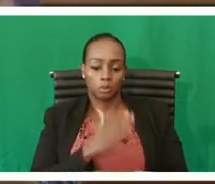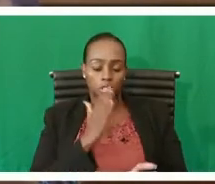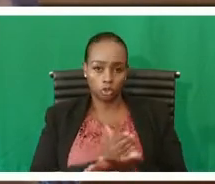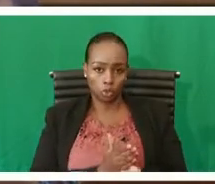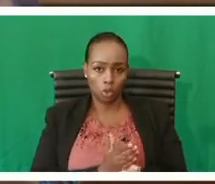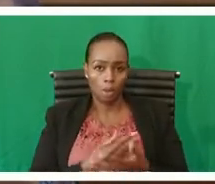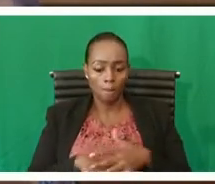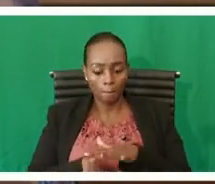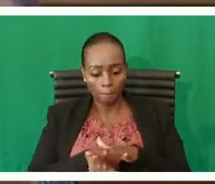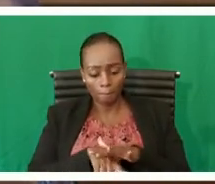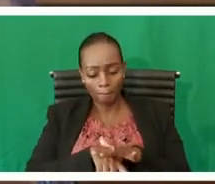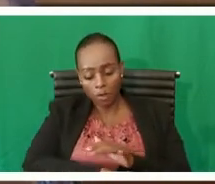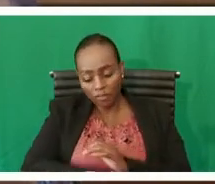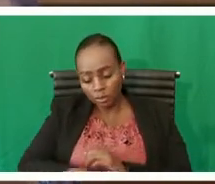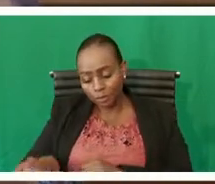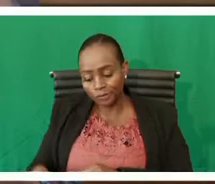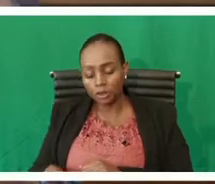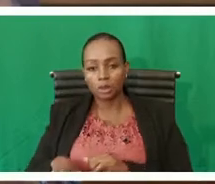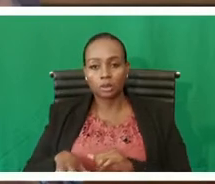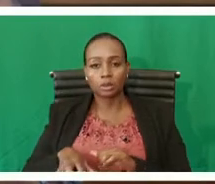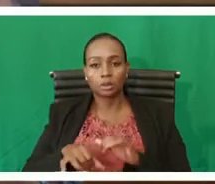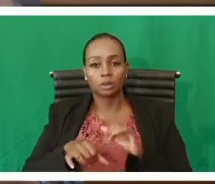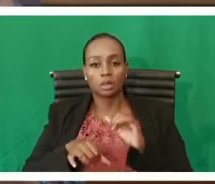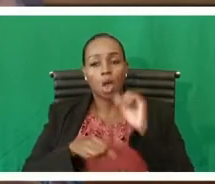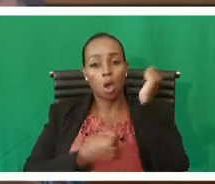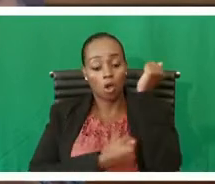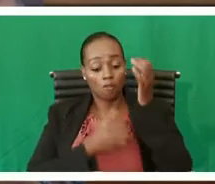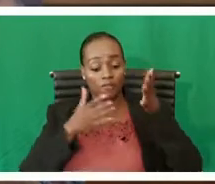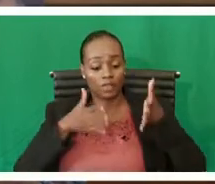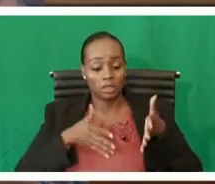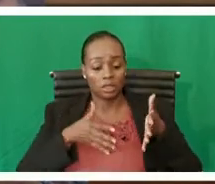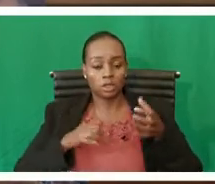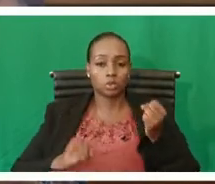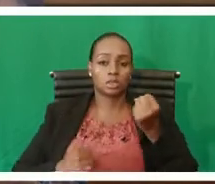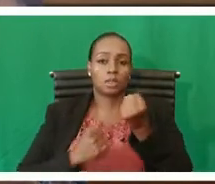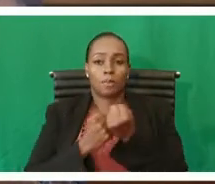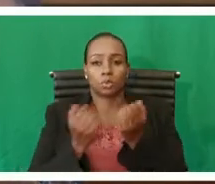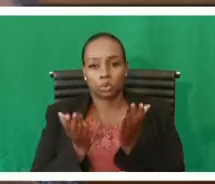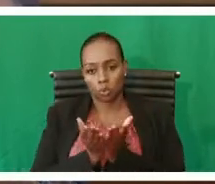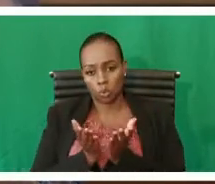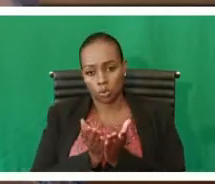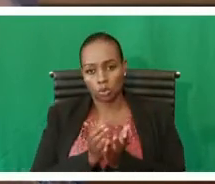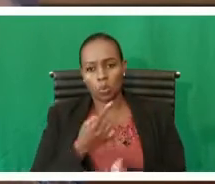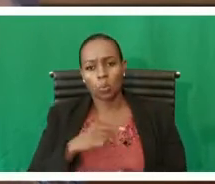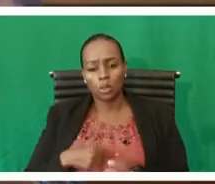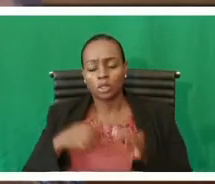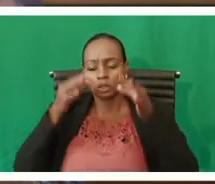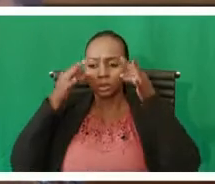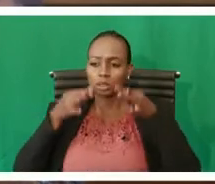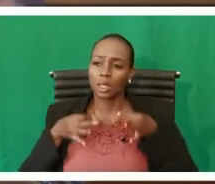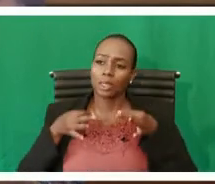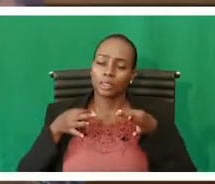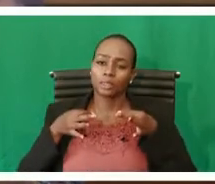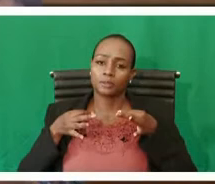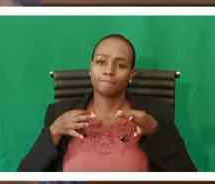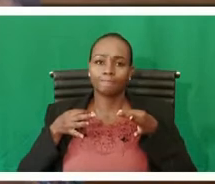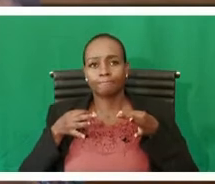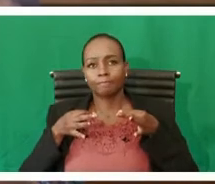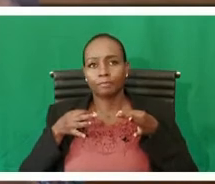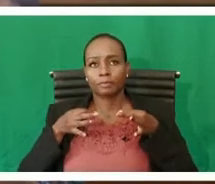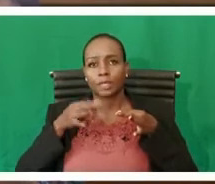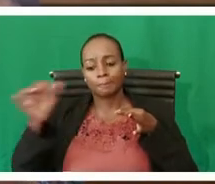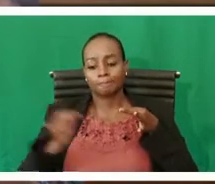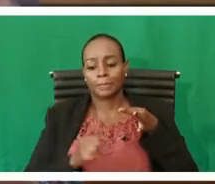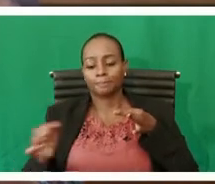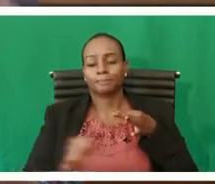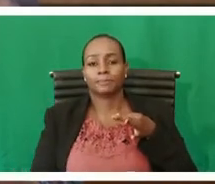provincial office and provide professional support to schools. We have decided to create and fill 52